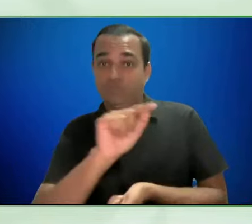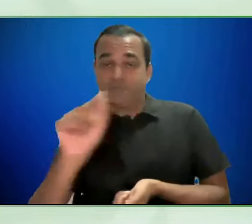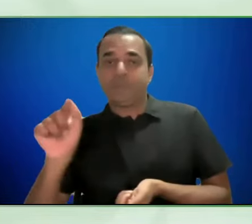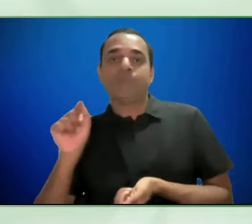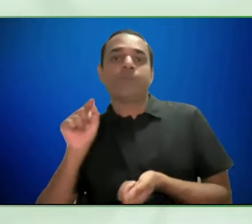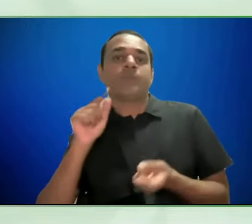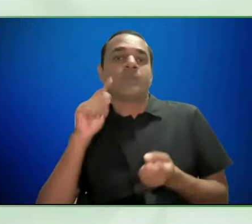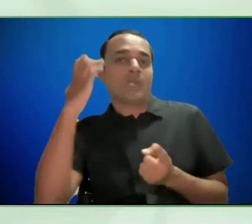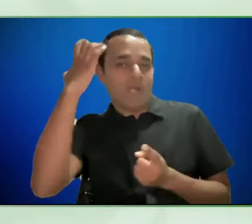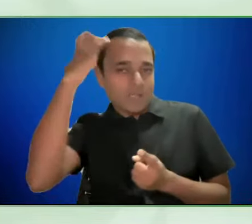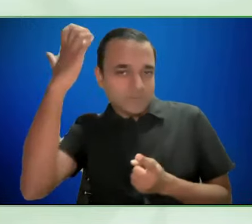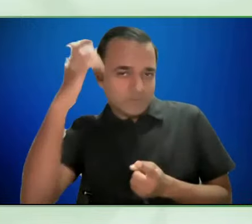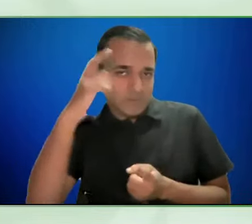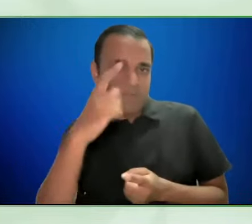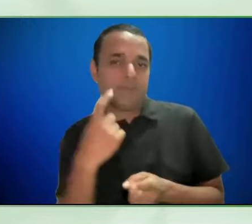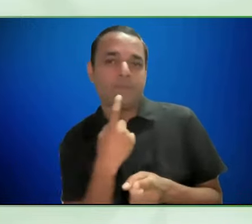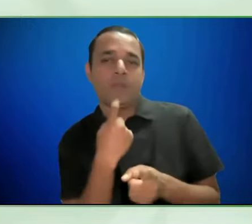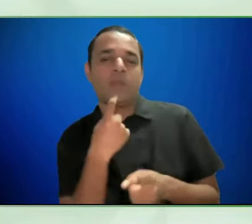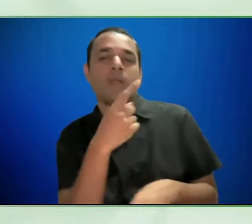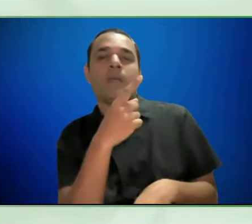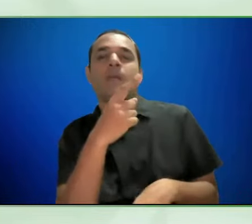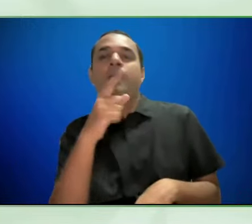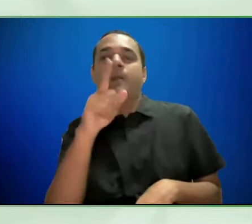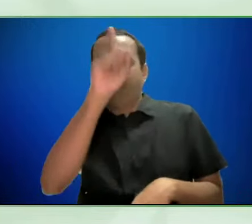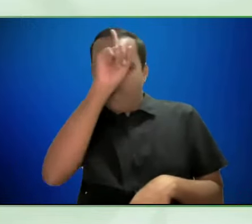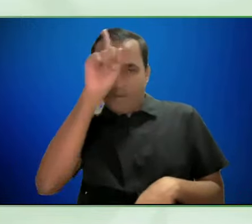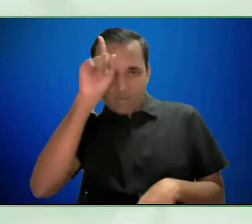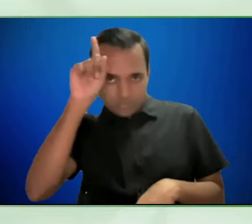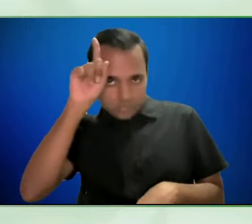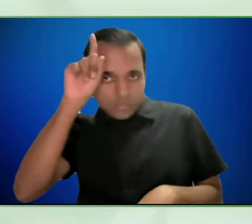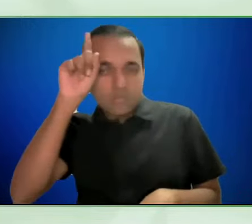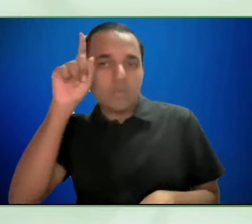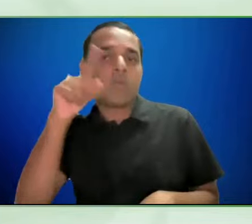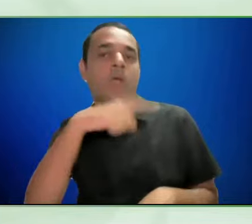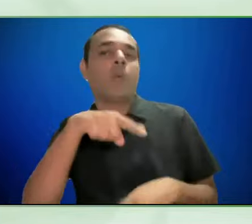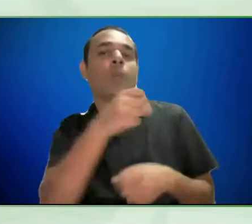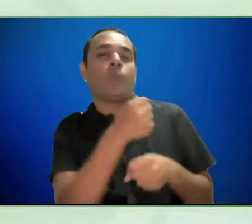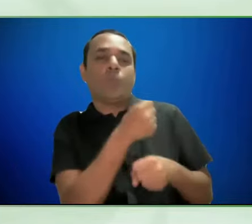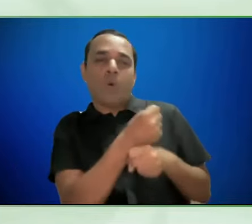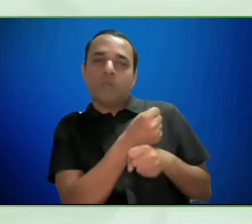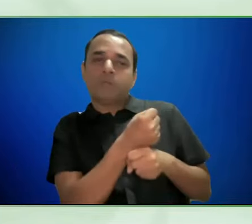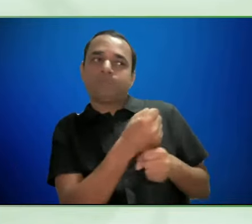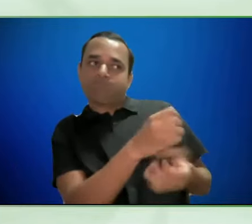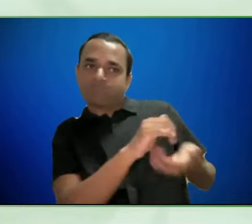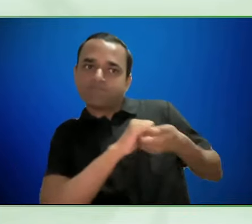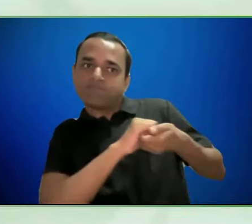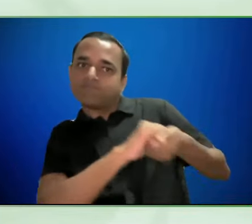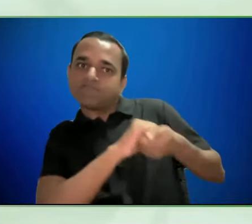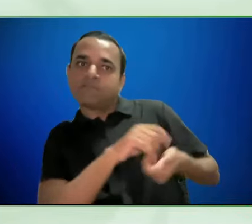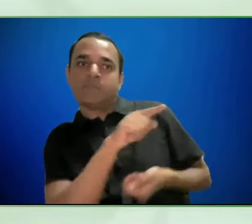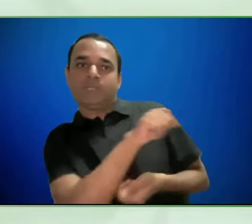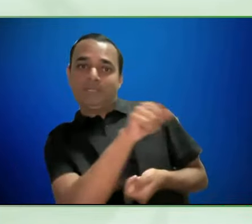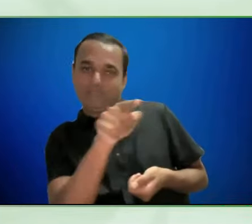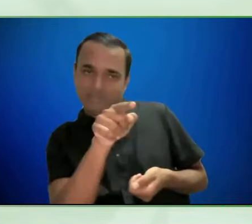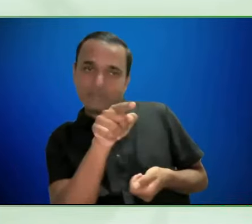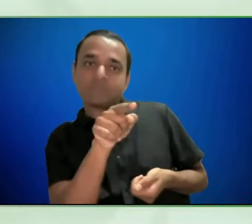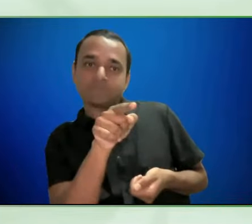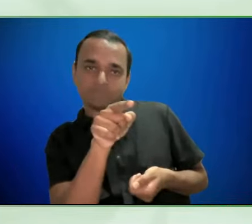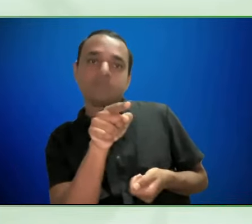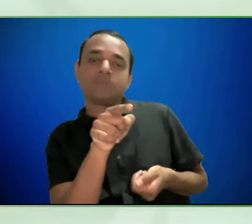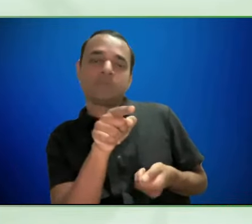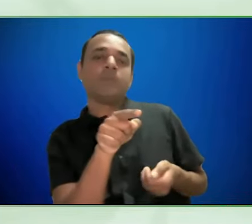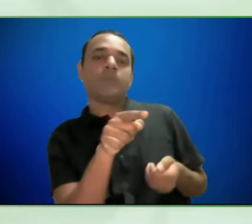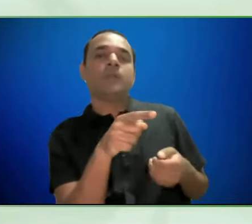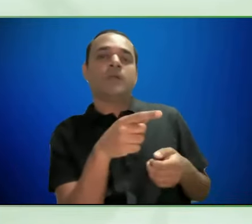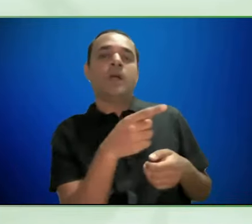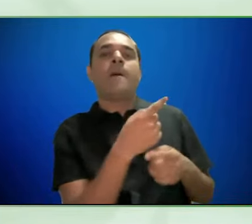Conference 2024. And I think it's extremely interesting what you're doing, and congratulations for everything that you have achieved